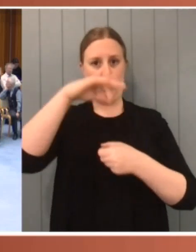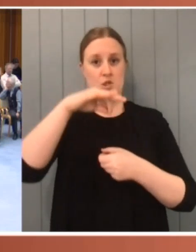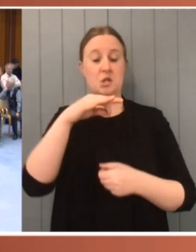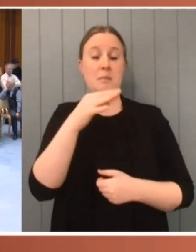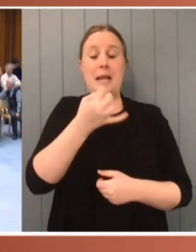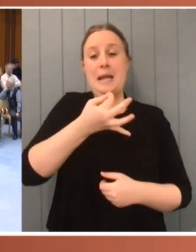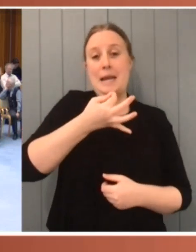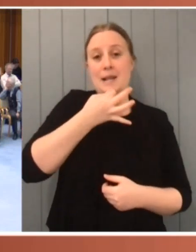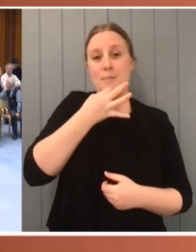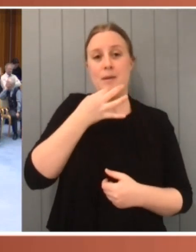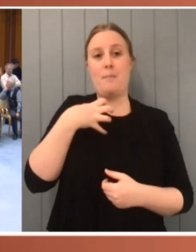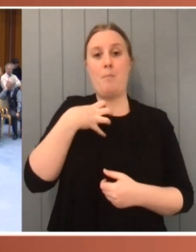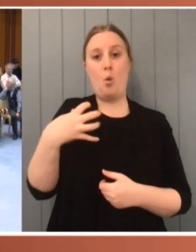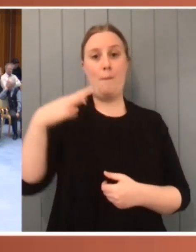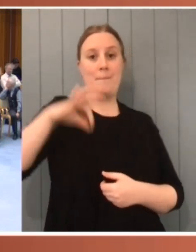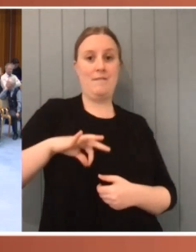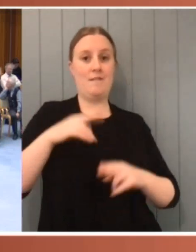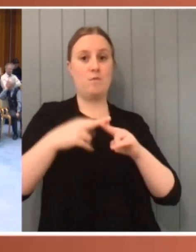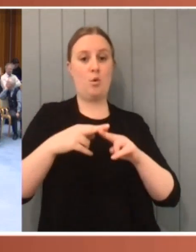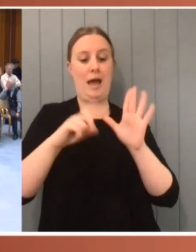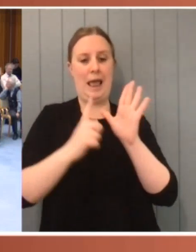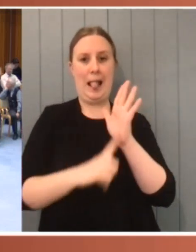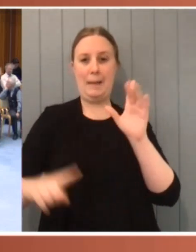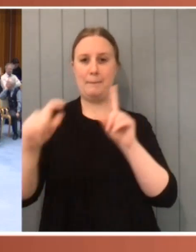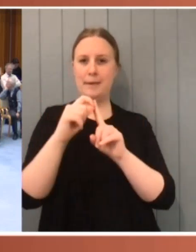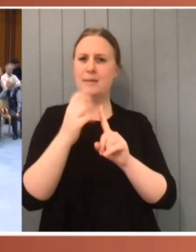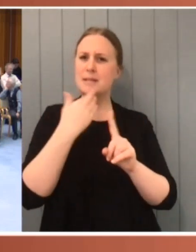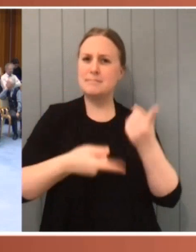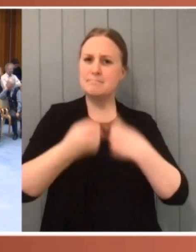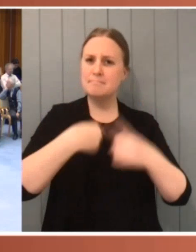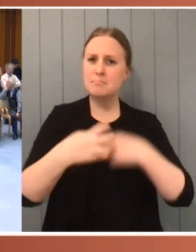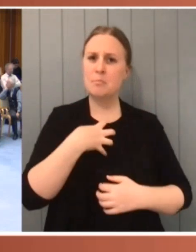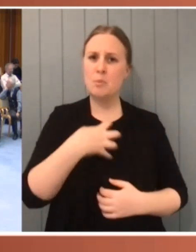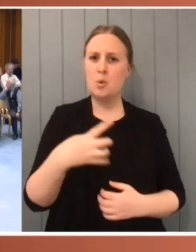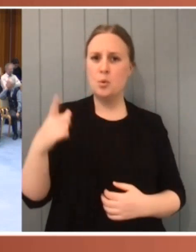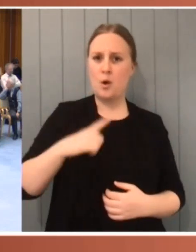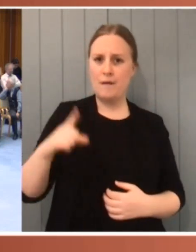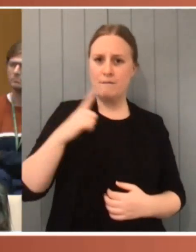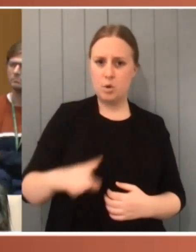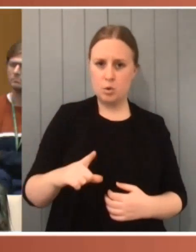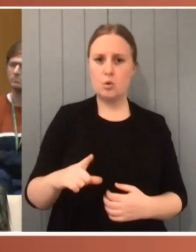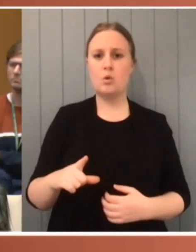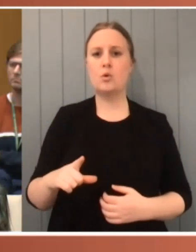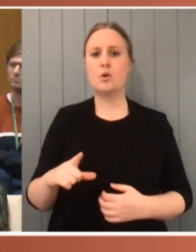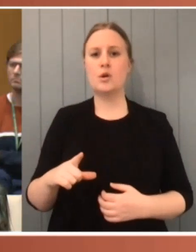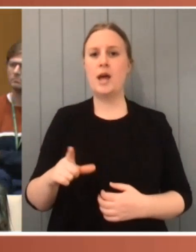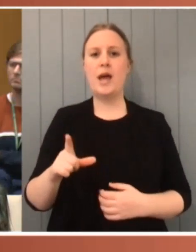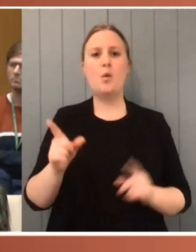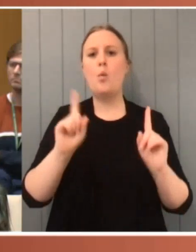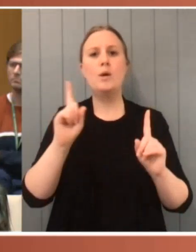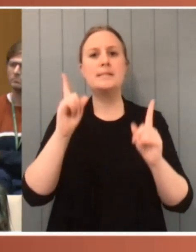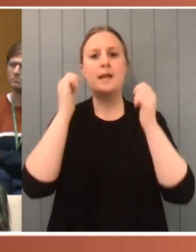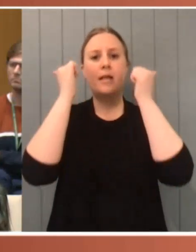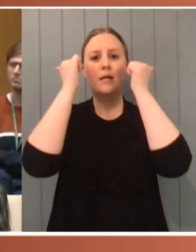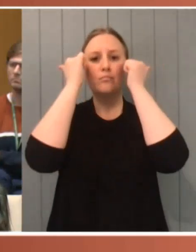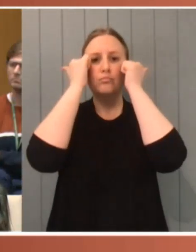ALP. Why do you think that's the case? And is there any evidence that compulsory voting could be beneficial or harmful to the crossbenchers in